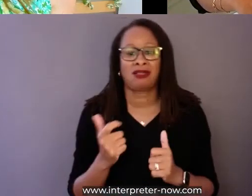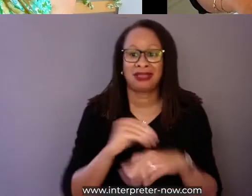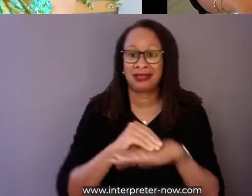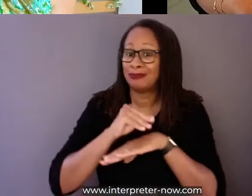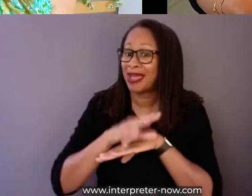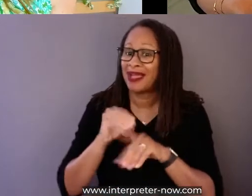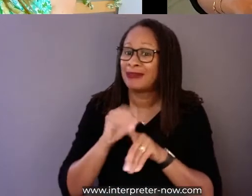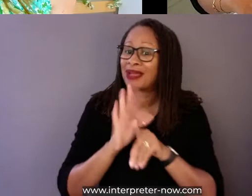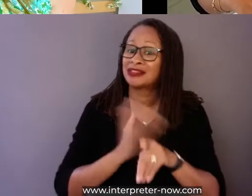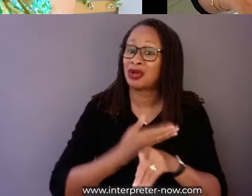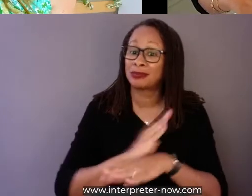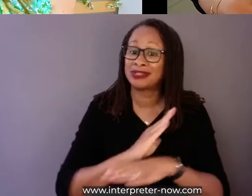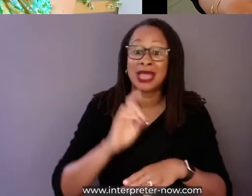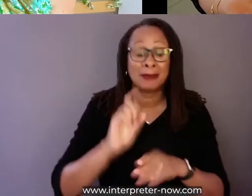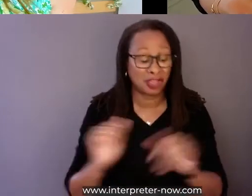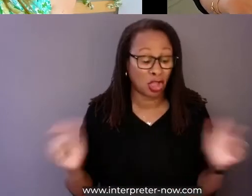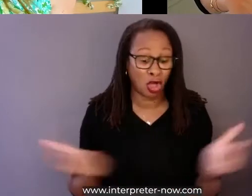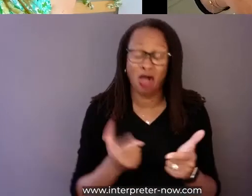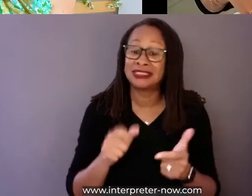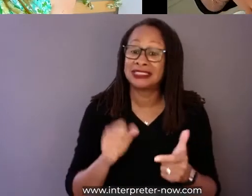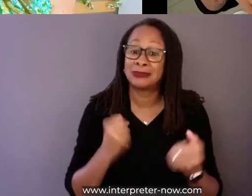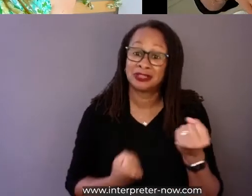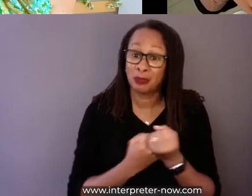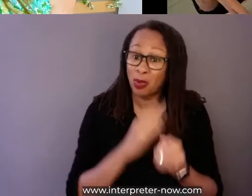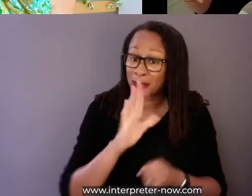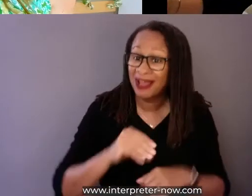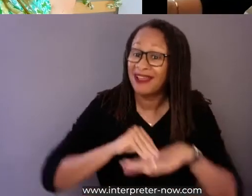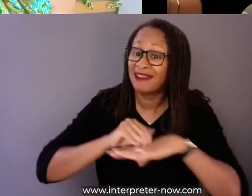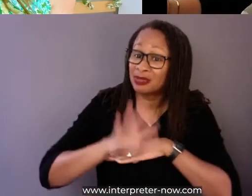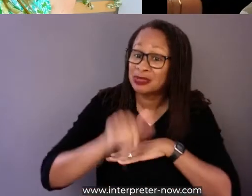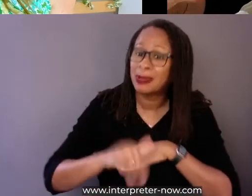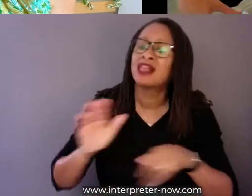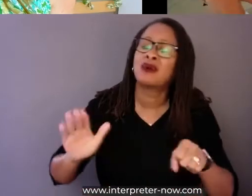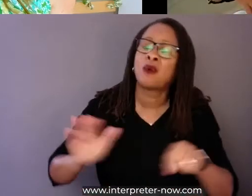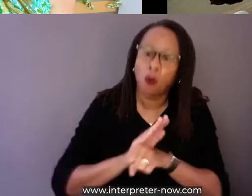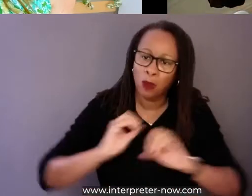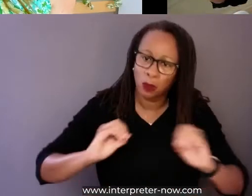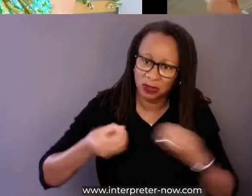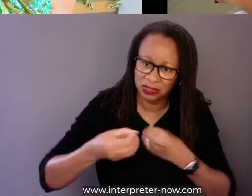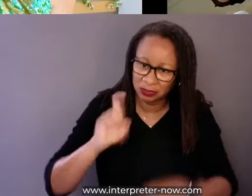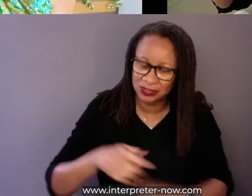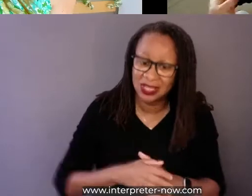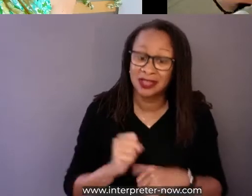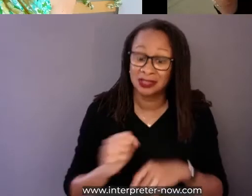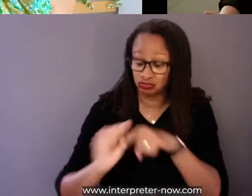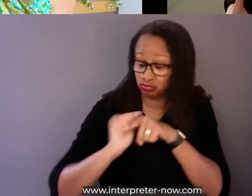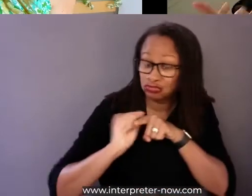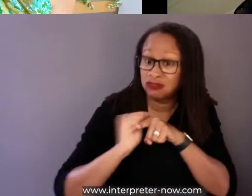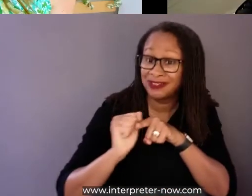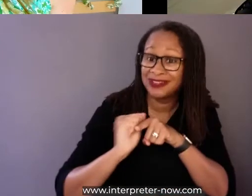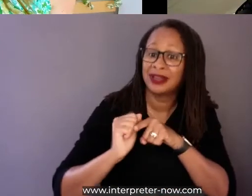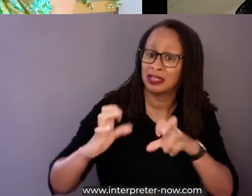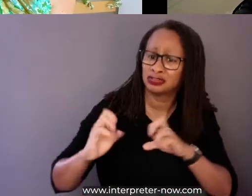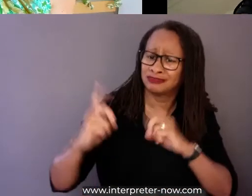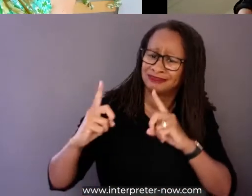need to be influenced by, supported by the entire organization. And so training and education is a big